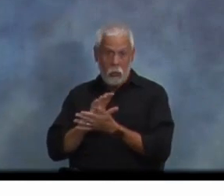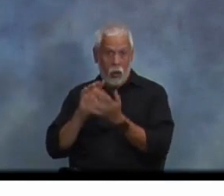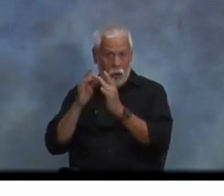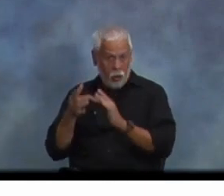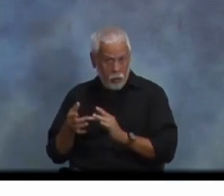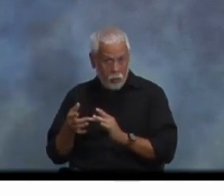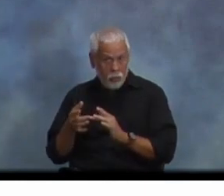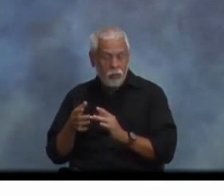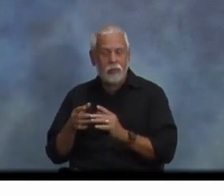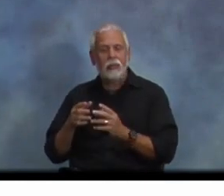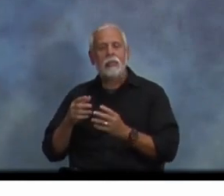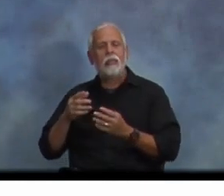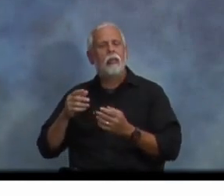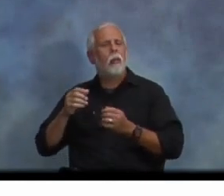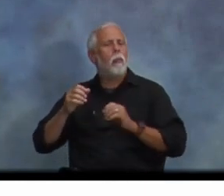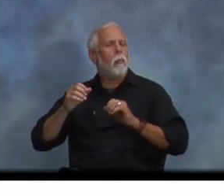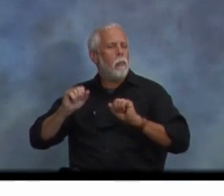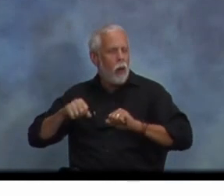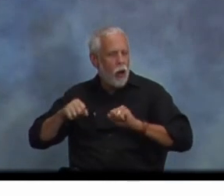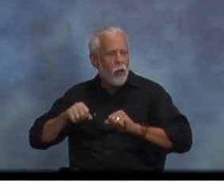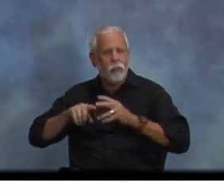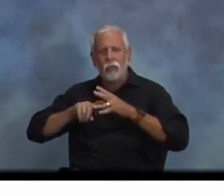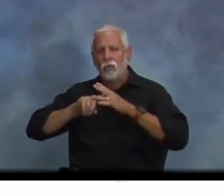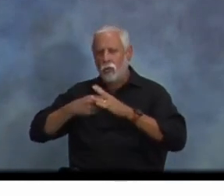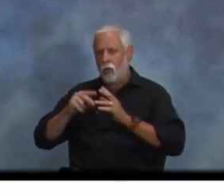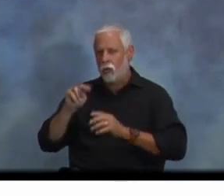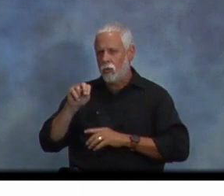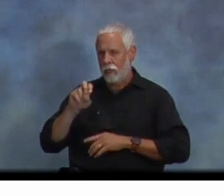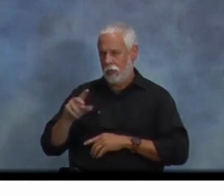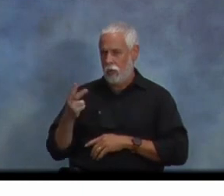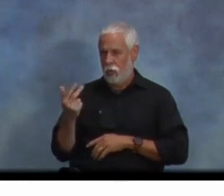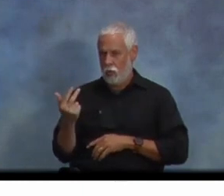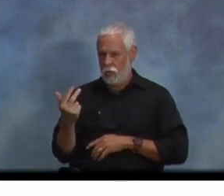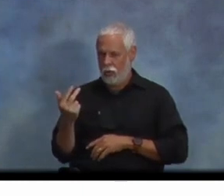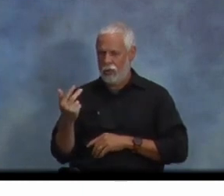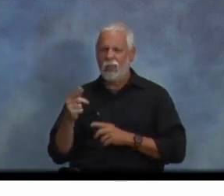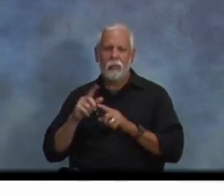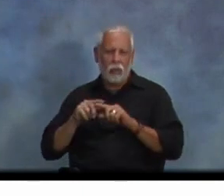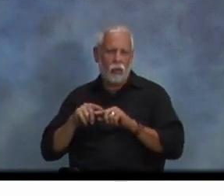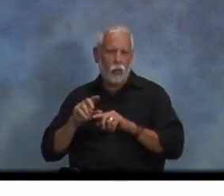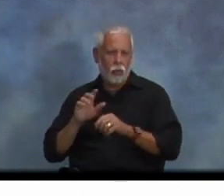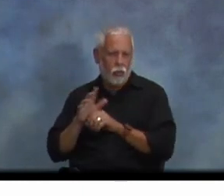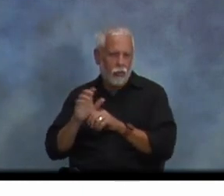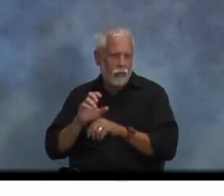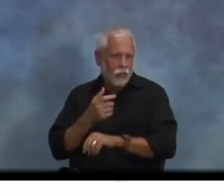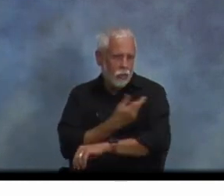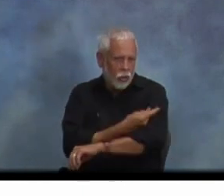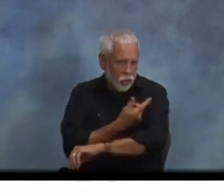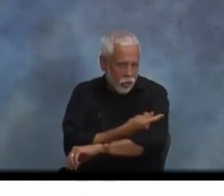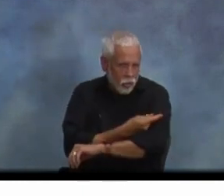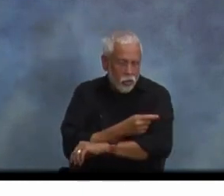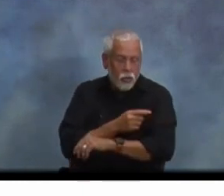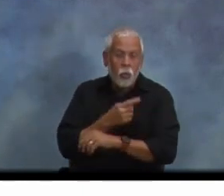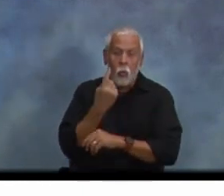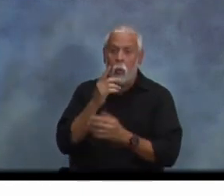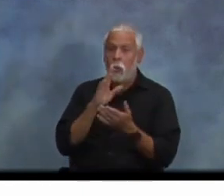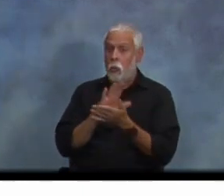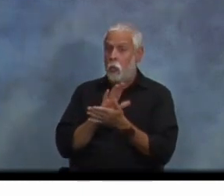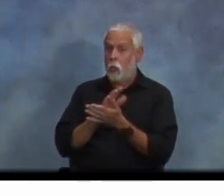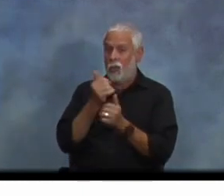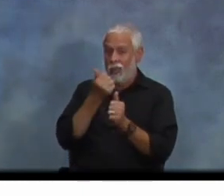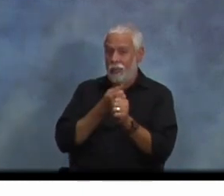outreach tentatively will begin November 13th based on vaccine supply. We'll have one school event